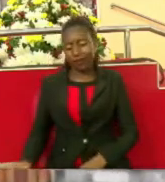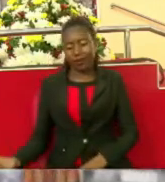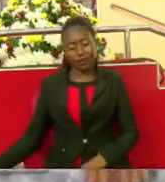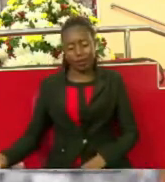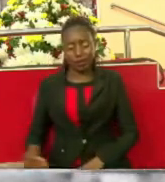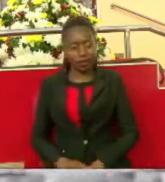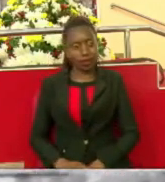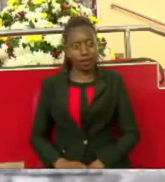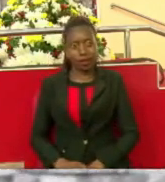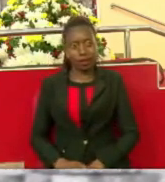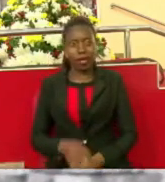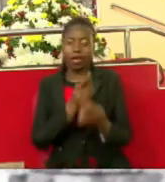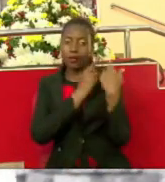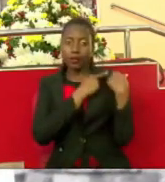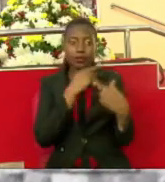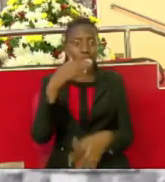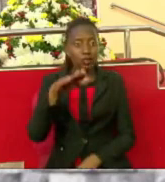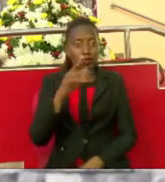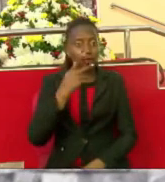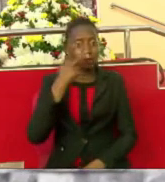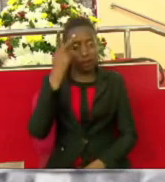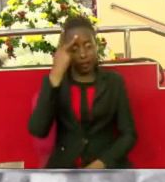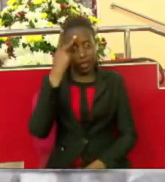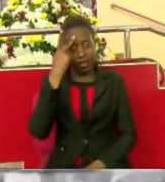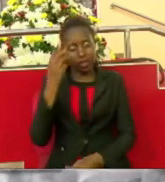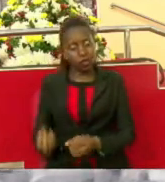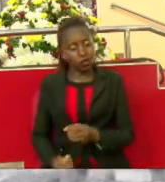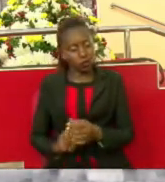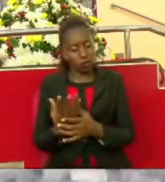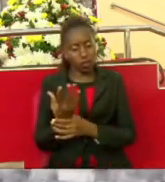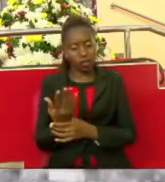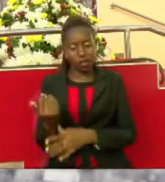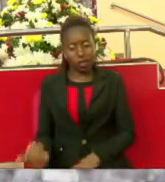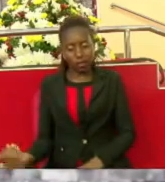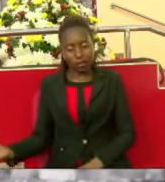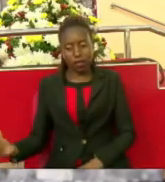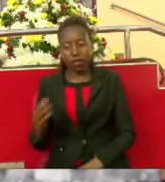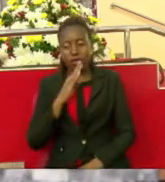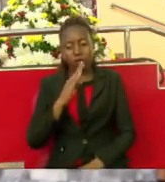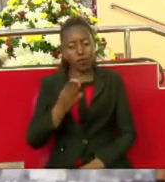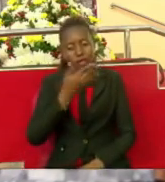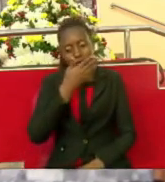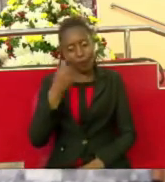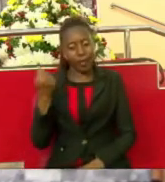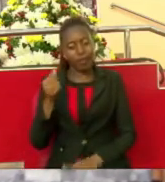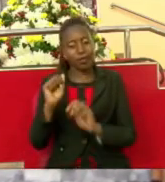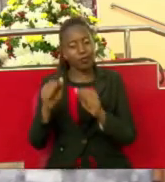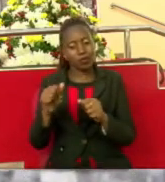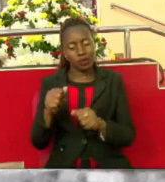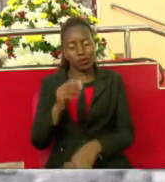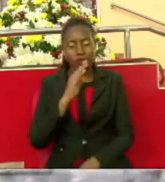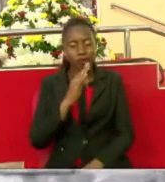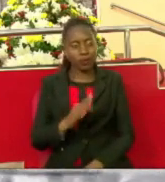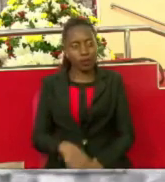Your role as a parent is to nurture them to be the best that they can be. Guided